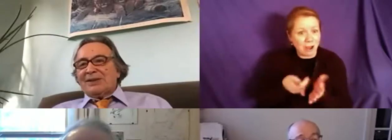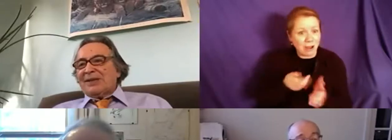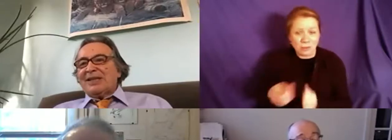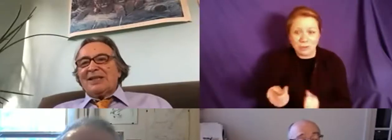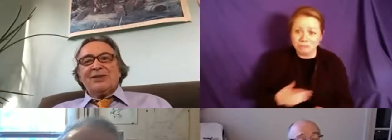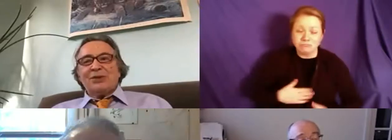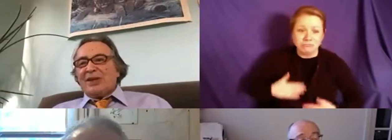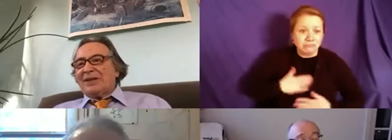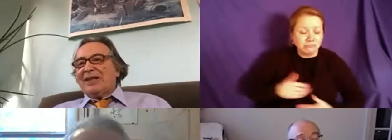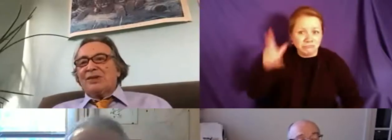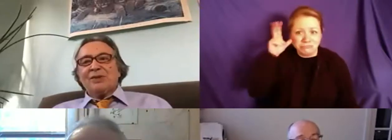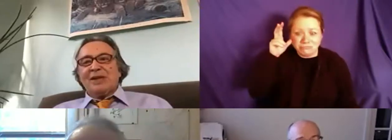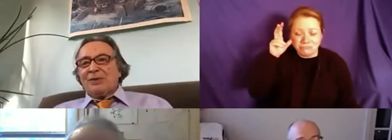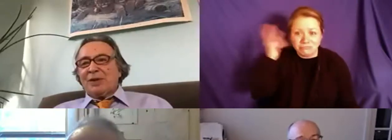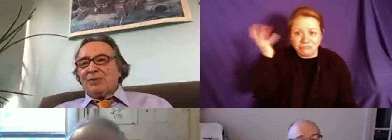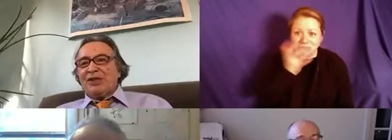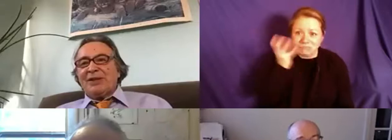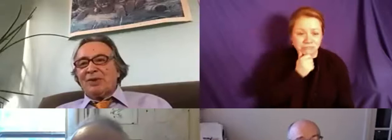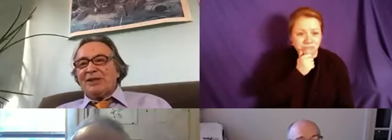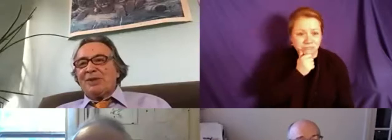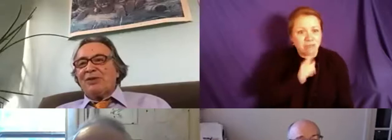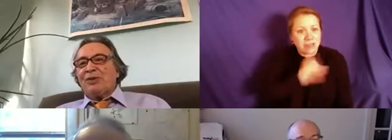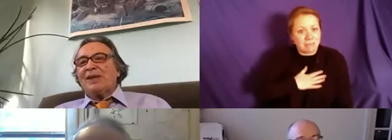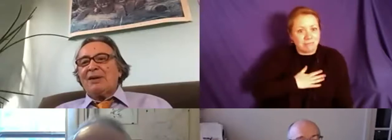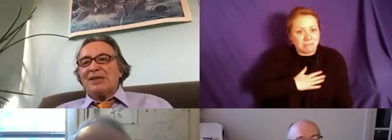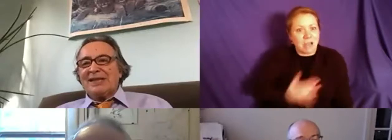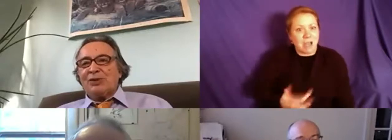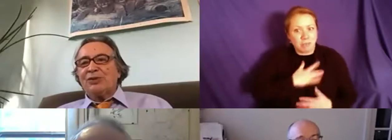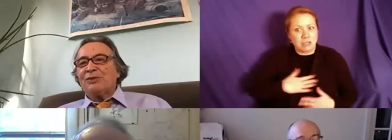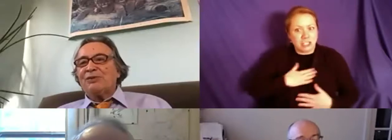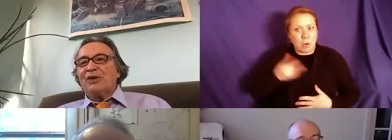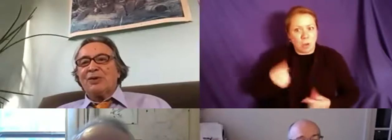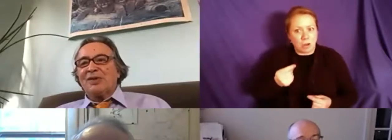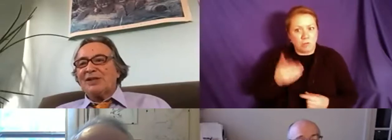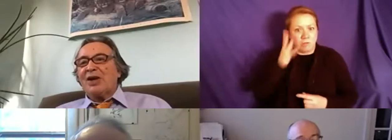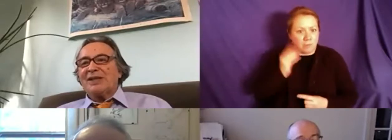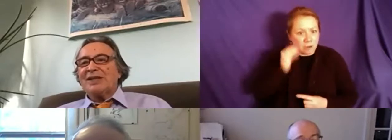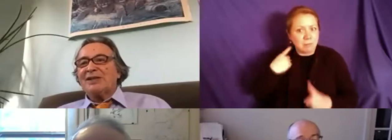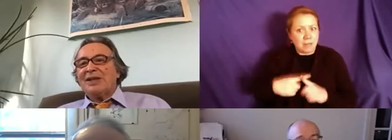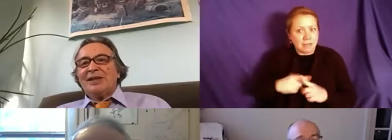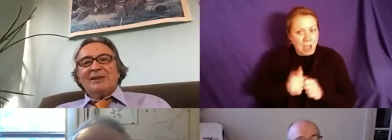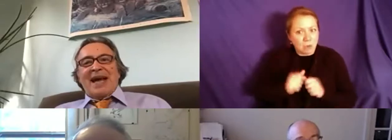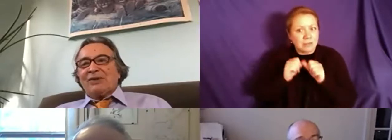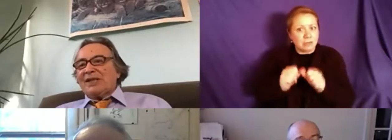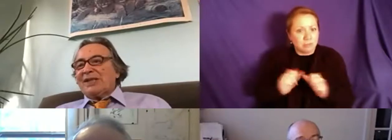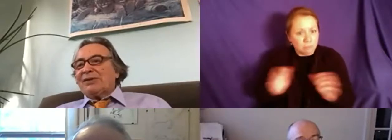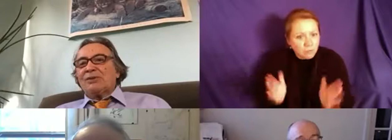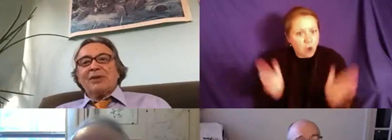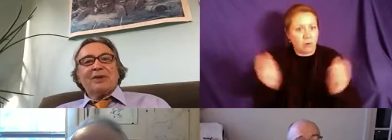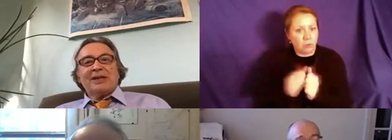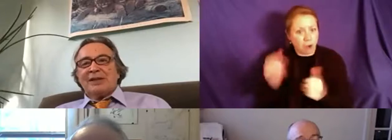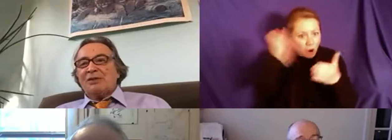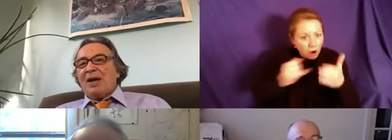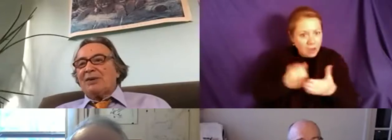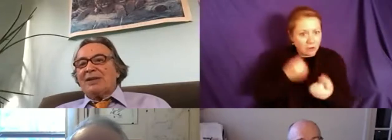joy to listen to, and I think it's really, I really appreciate what he's been through and how he's continued to move forward with his art and his advocacy. It was